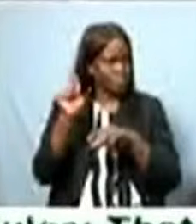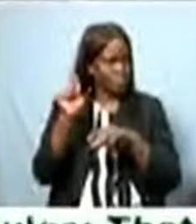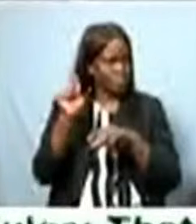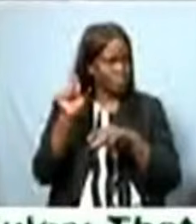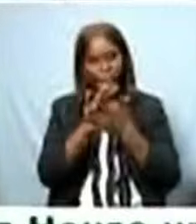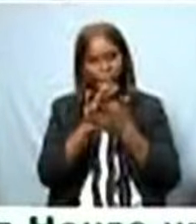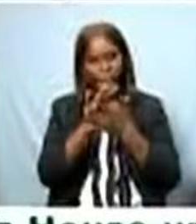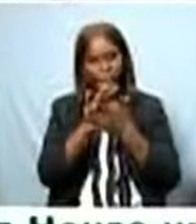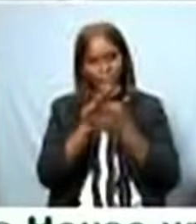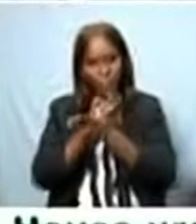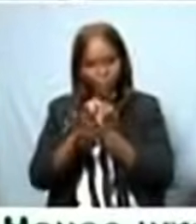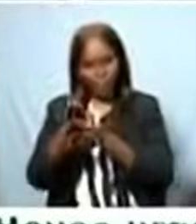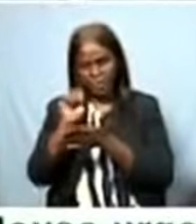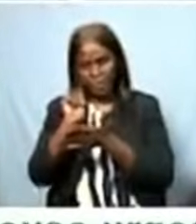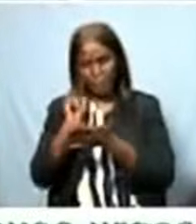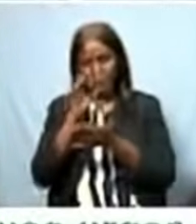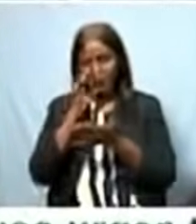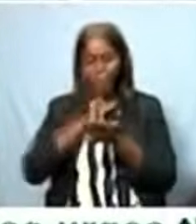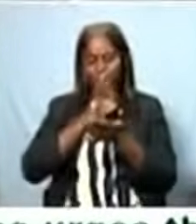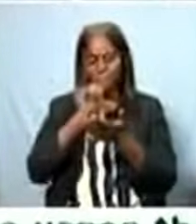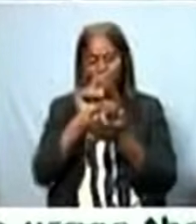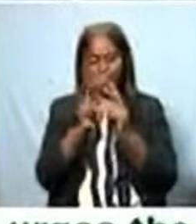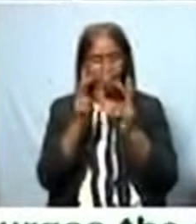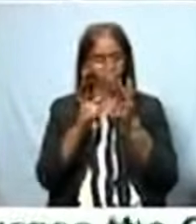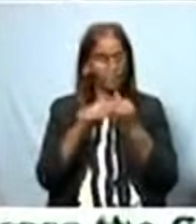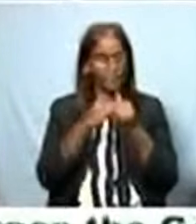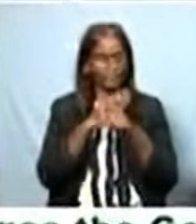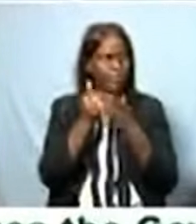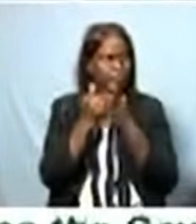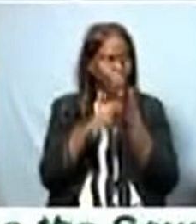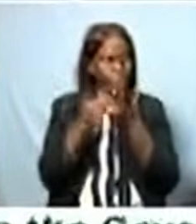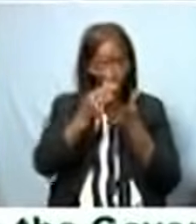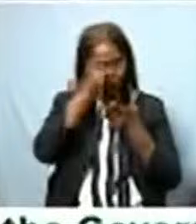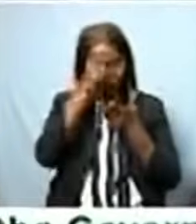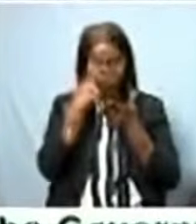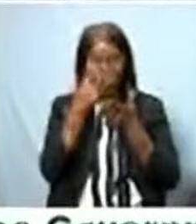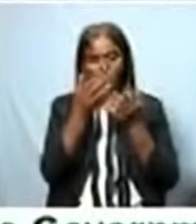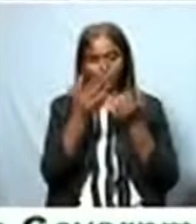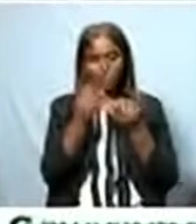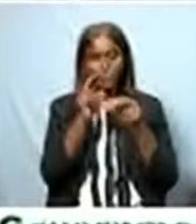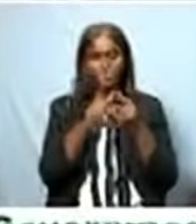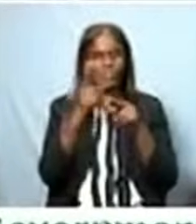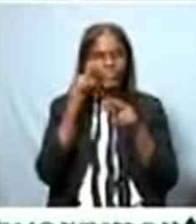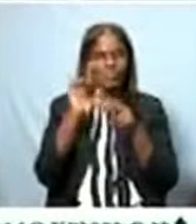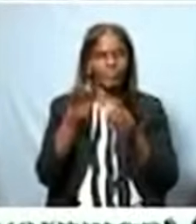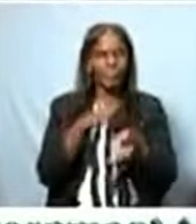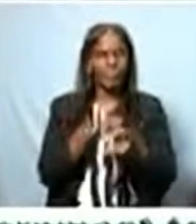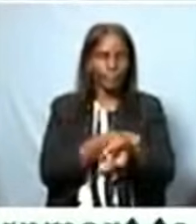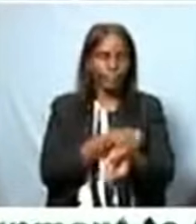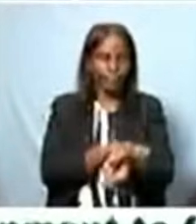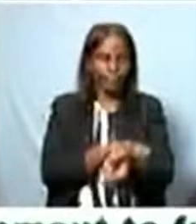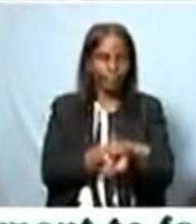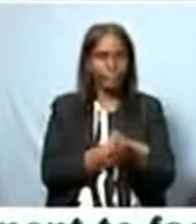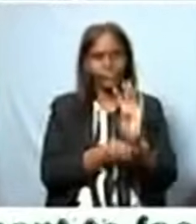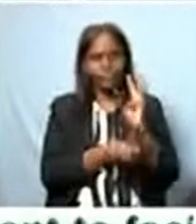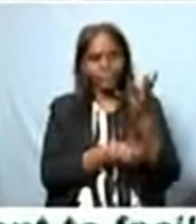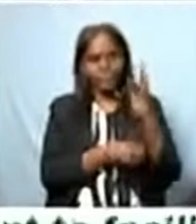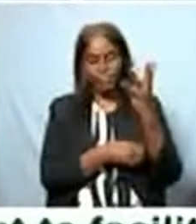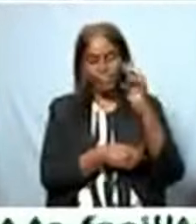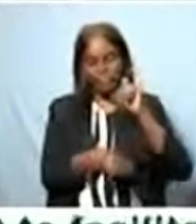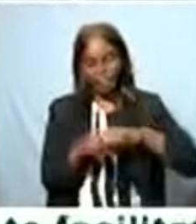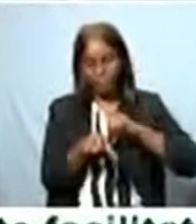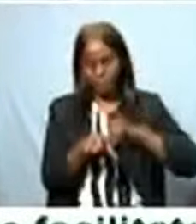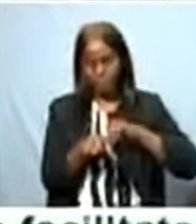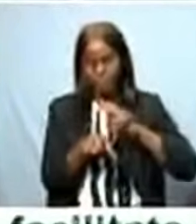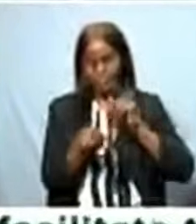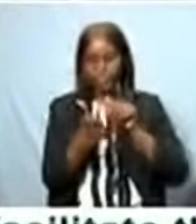can we clean up the SI, Madam Speaker, so that those students who want to sit for the exam at a 4th attempt,